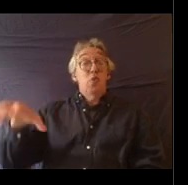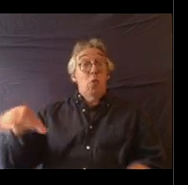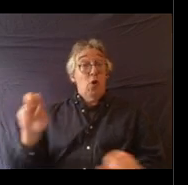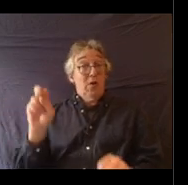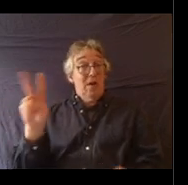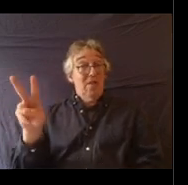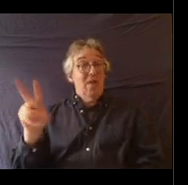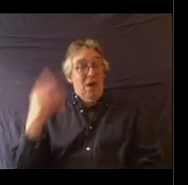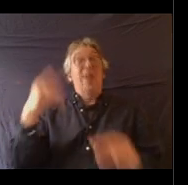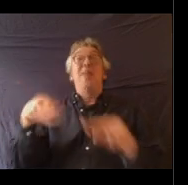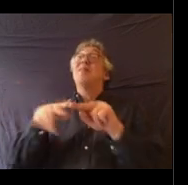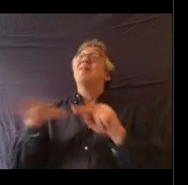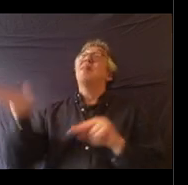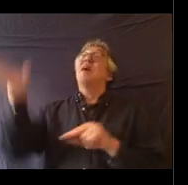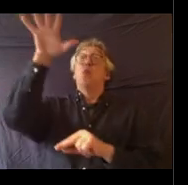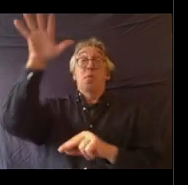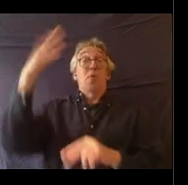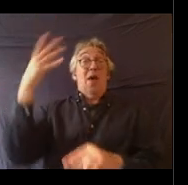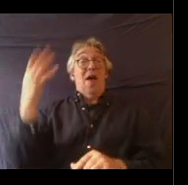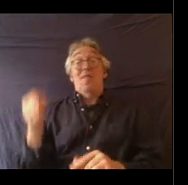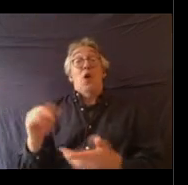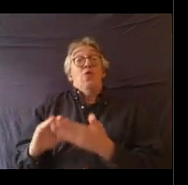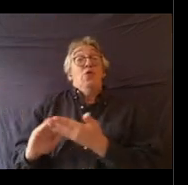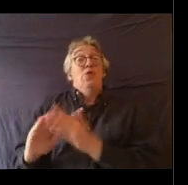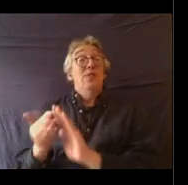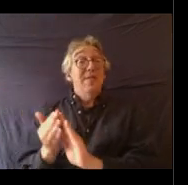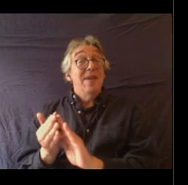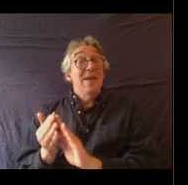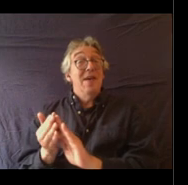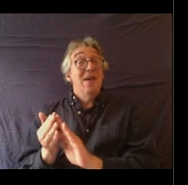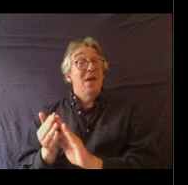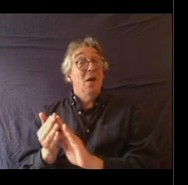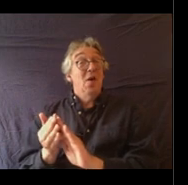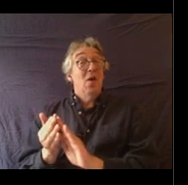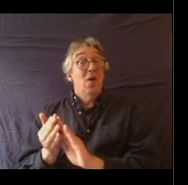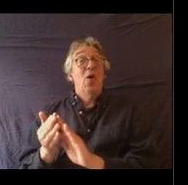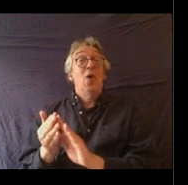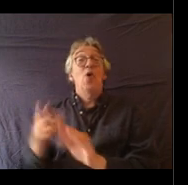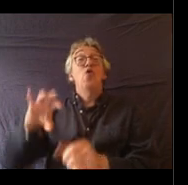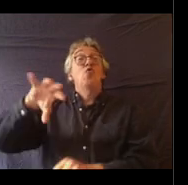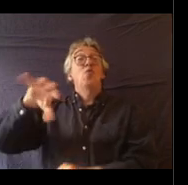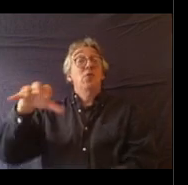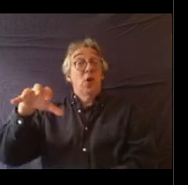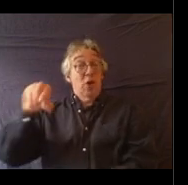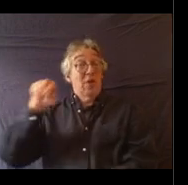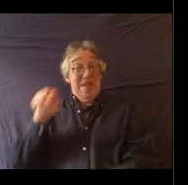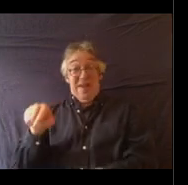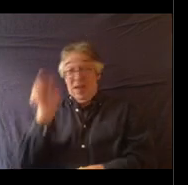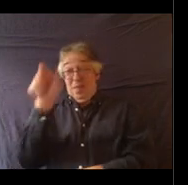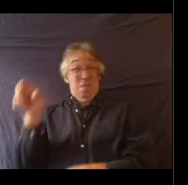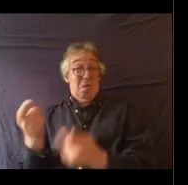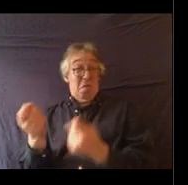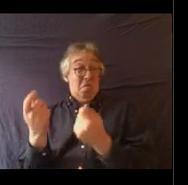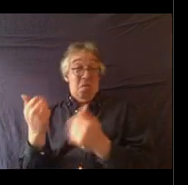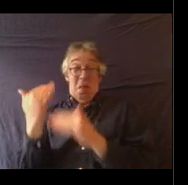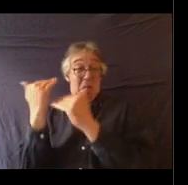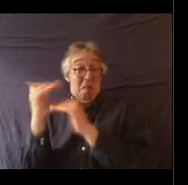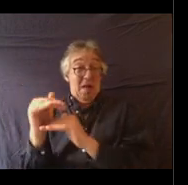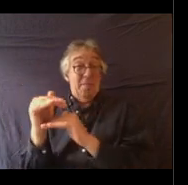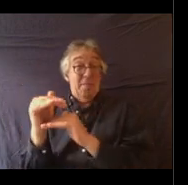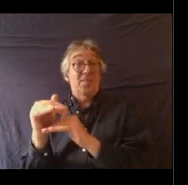also have broadcasters on a city or provincial or regional level. Since they have limited manpower and financial resources, what do